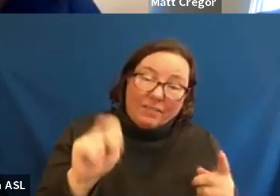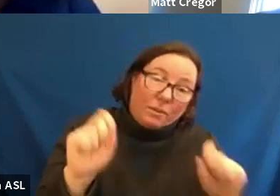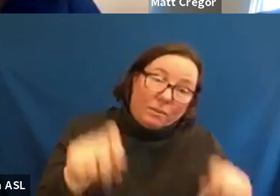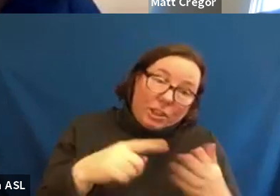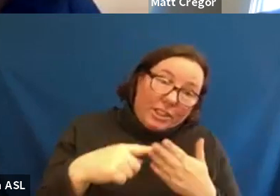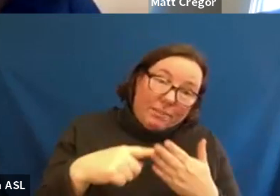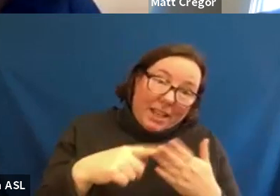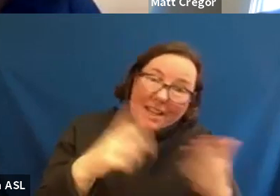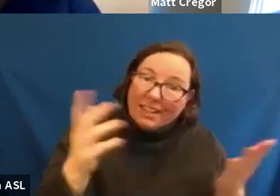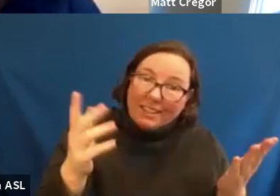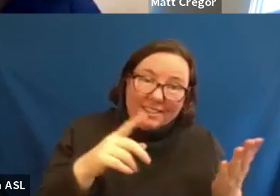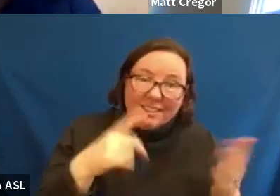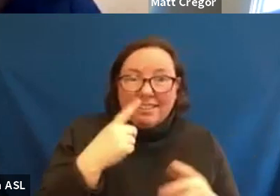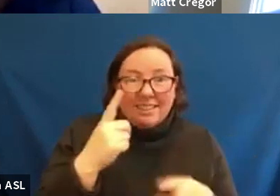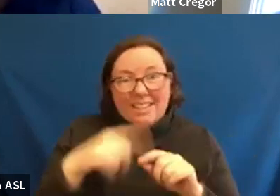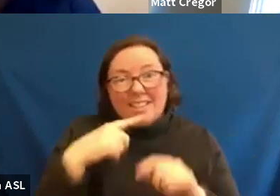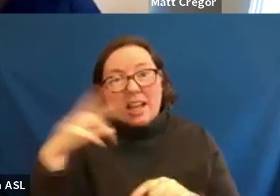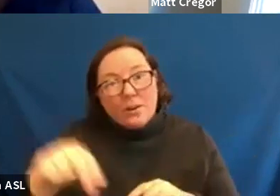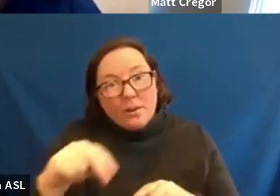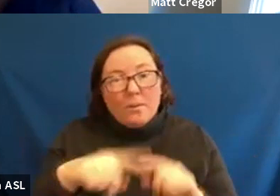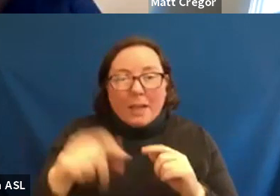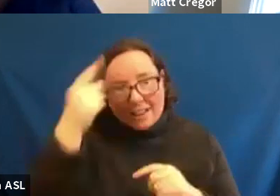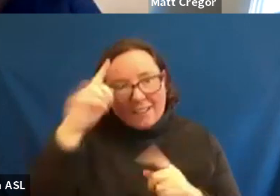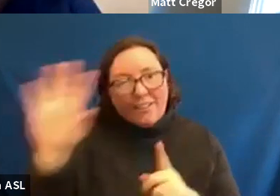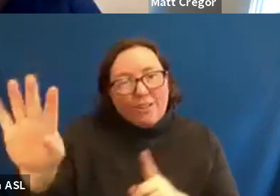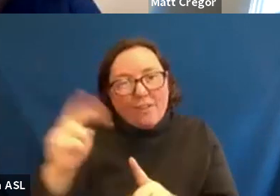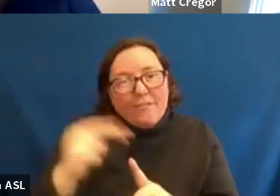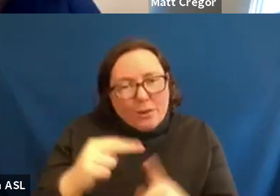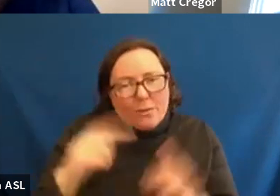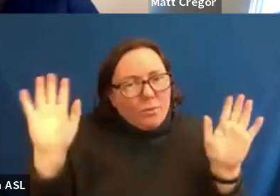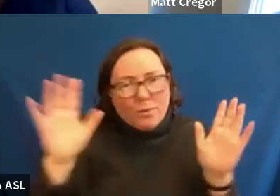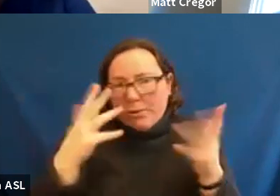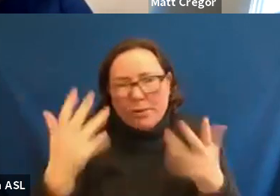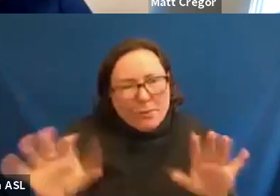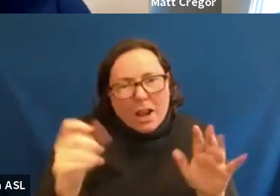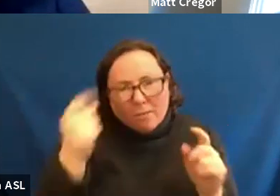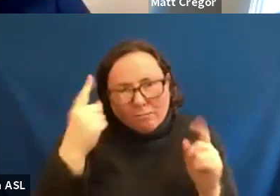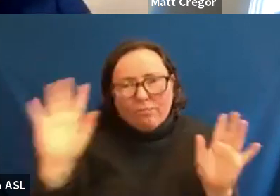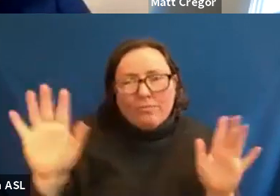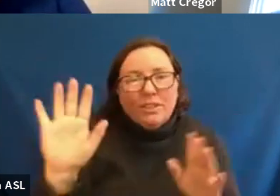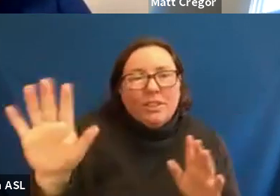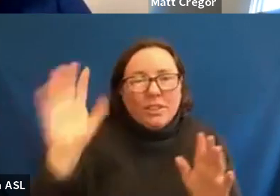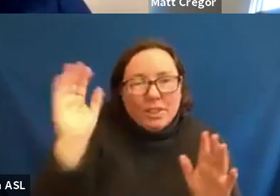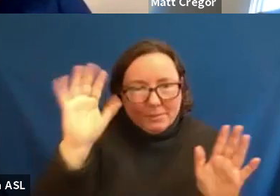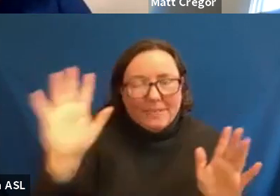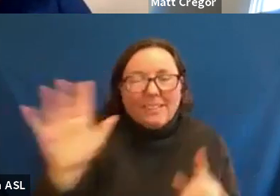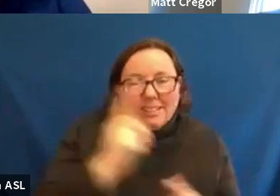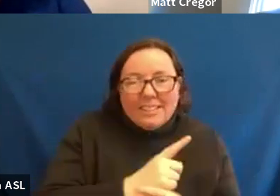sorry. but appreciate you putting it into the space. Right. You're right. Sorry, I should frame it this way, Ms. Sullivan. It